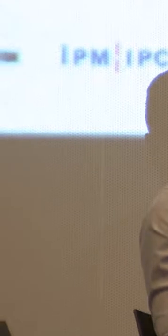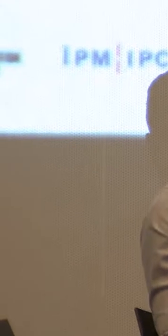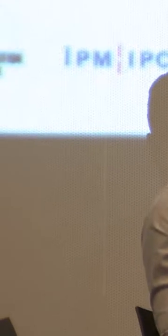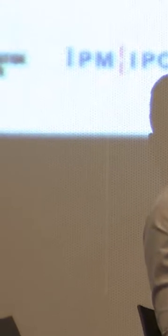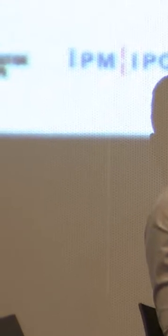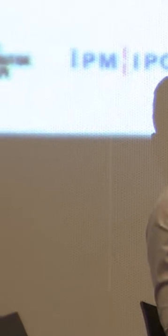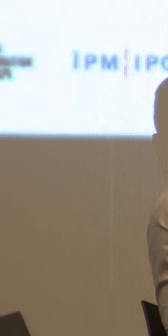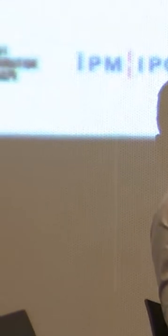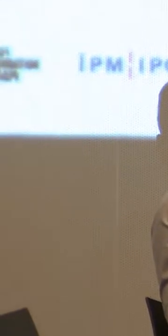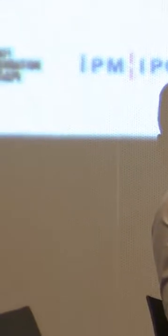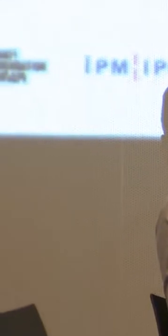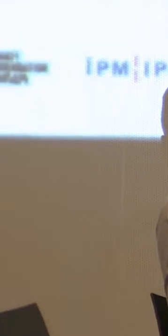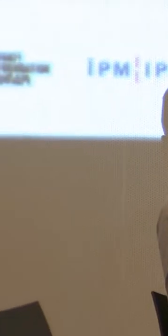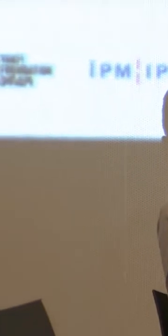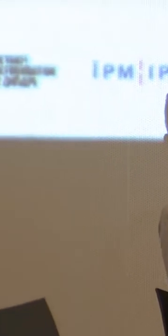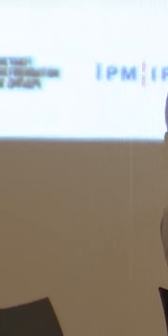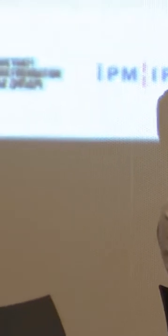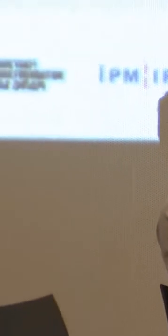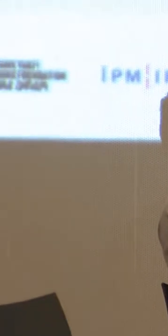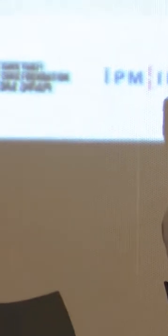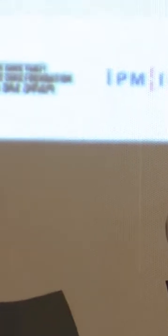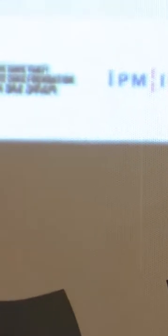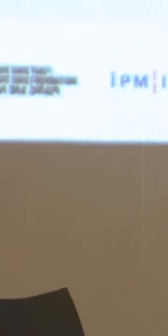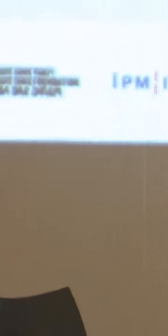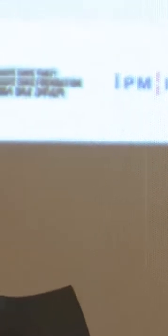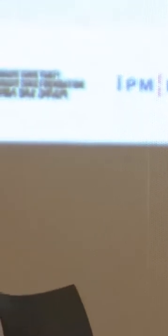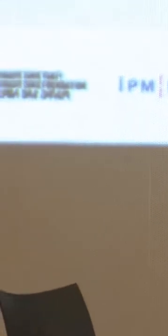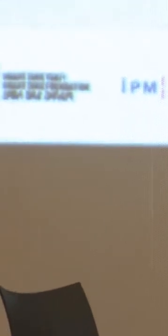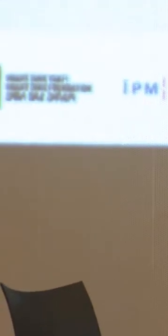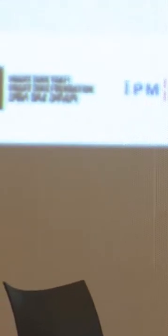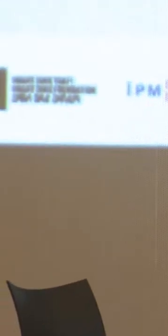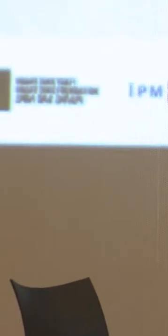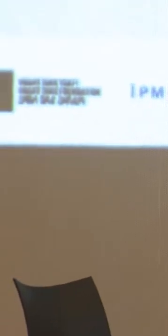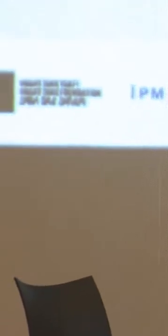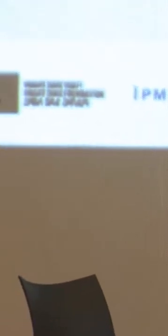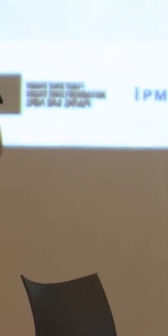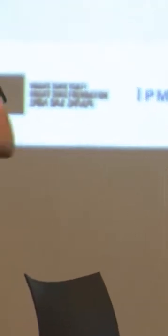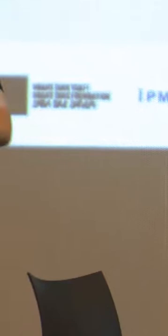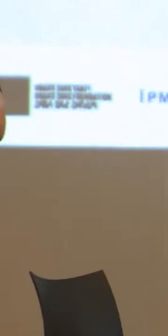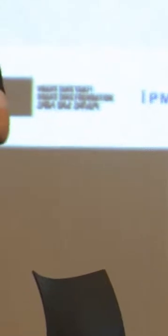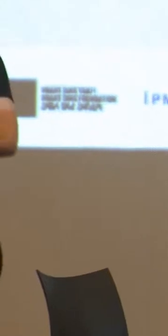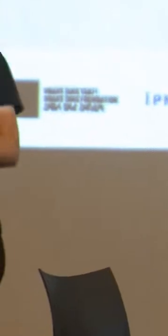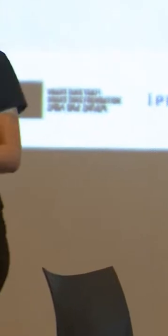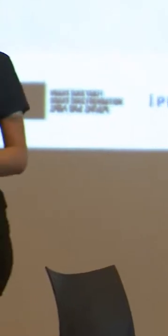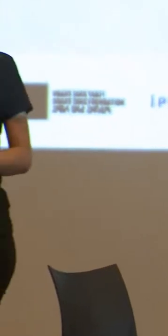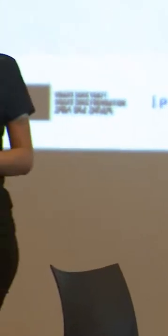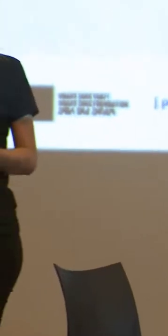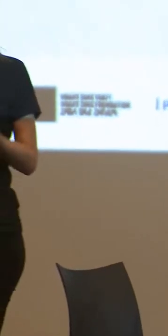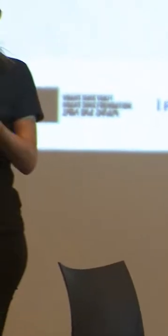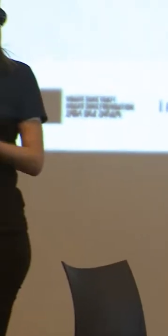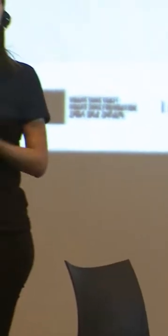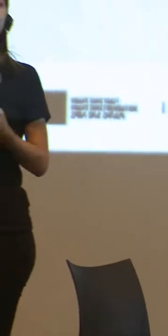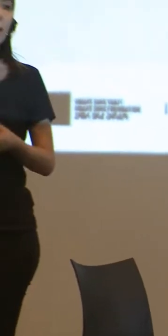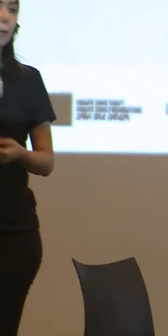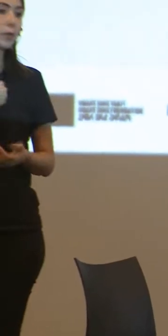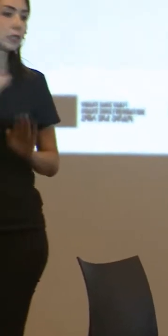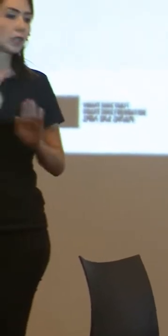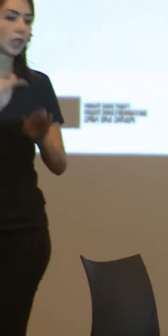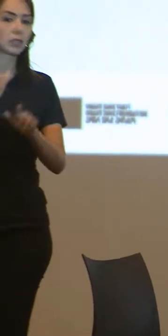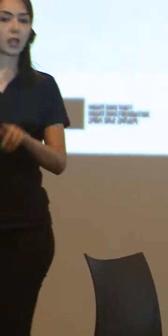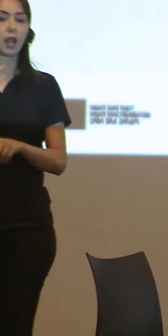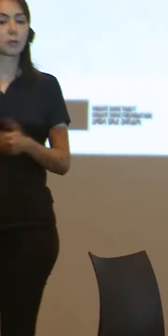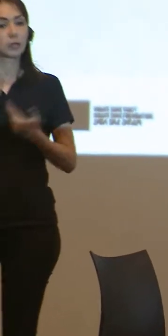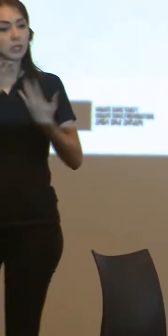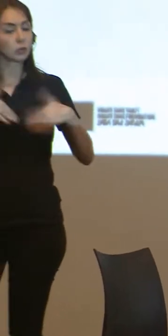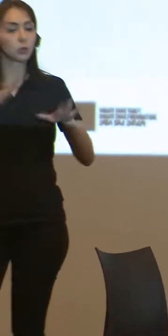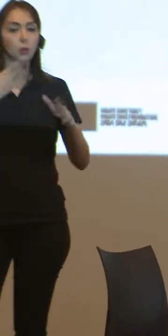rights of the people who need our help because nobody else would help them if we wouldn't and in this i mean we're going to talk about this more in